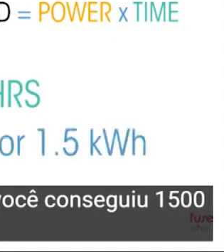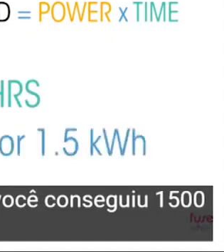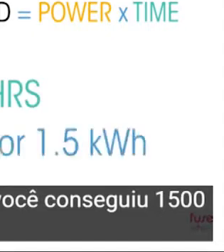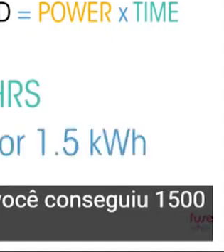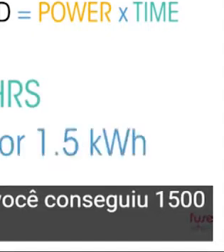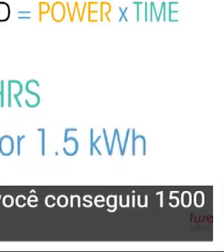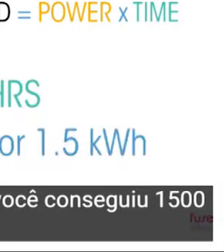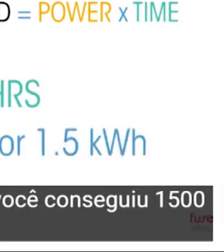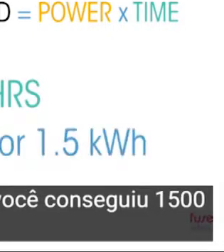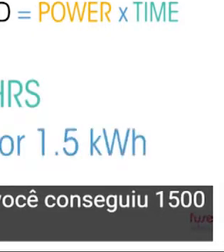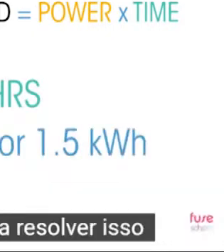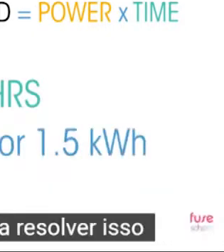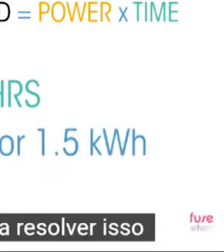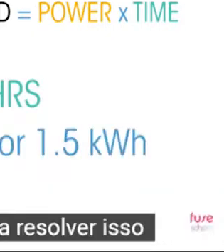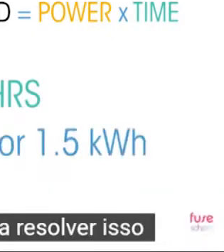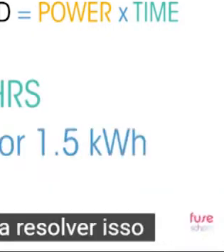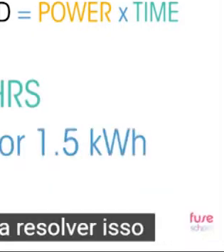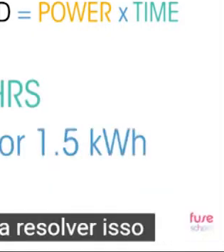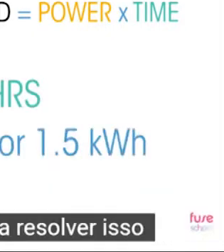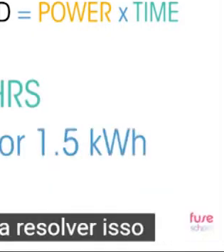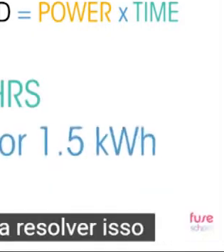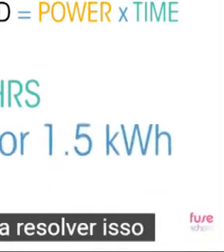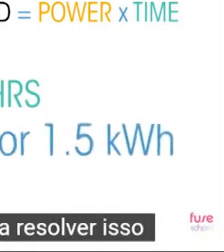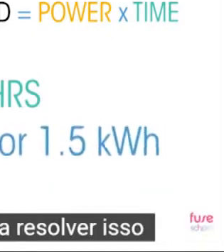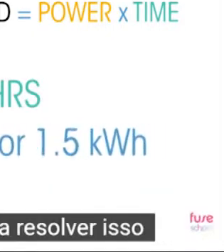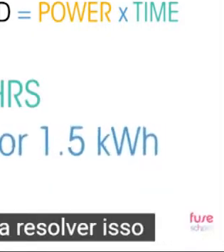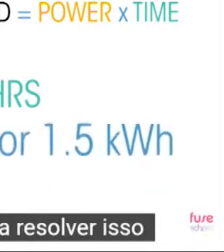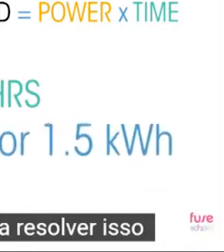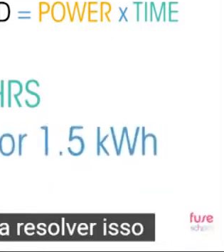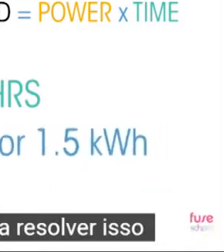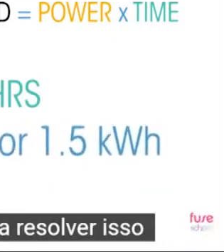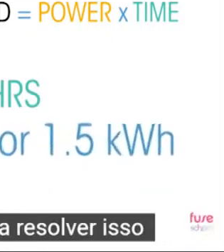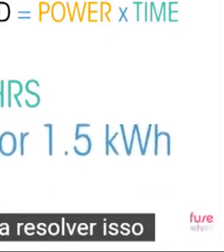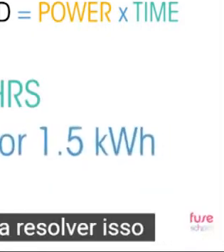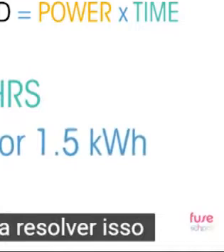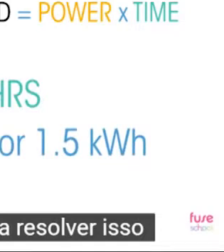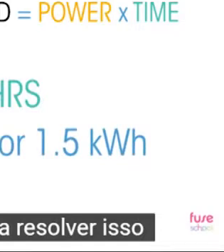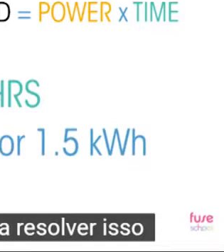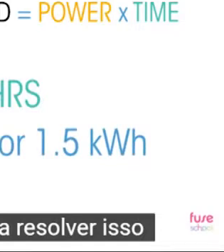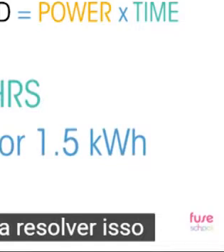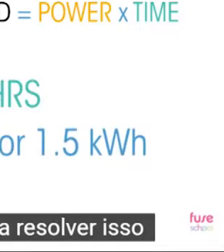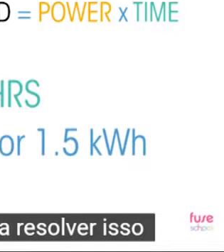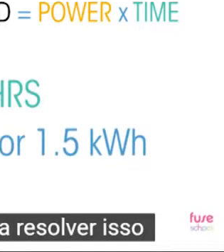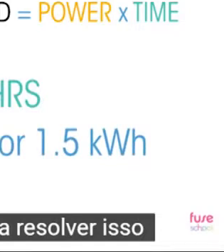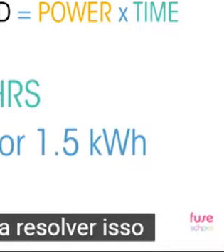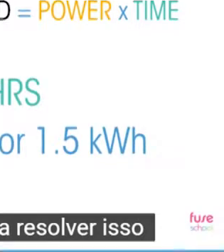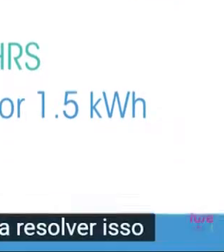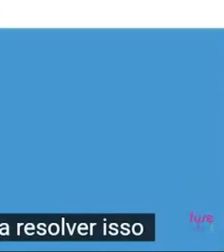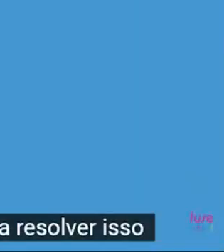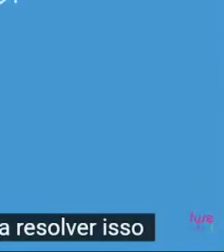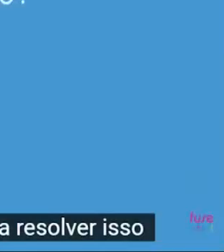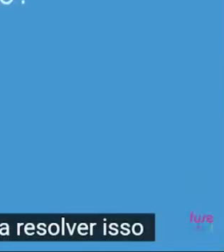Did you get 1,500 watt hours? Or 1.5 kilowatt hours?